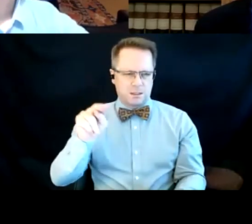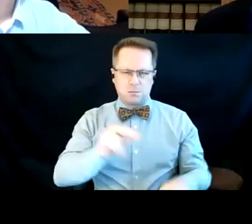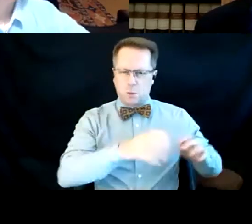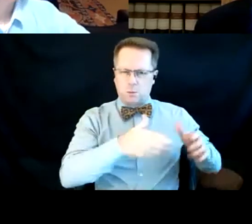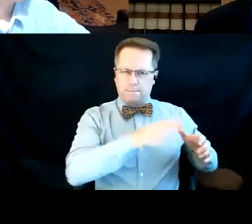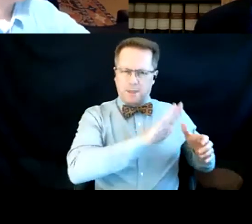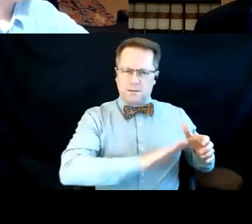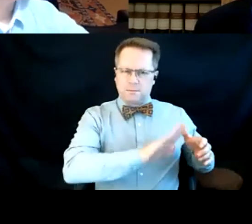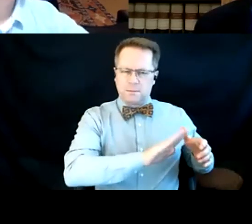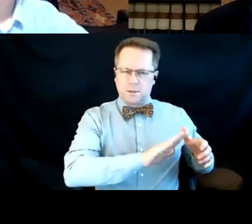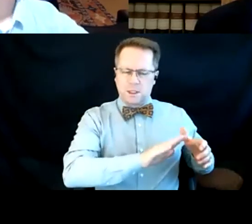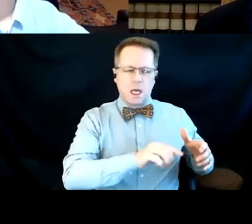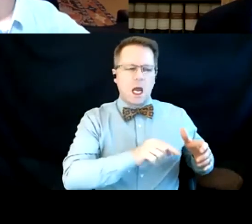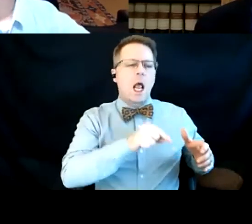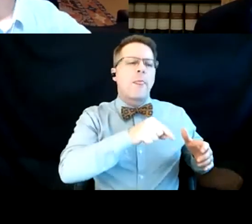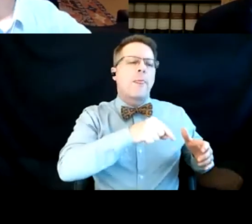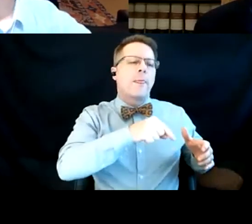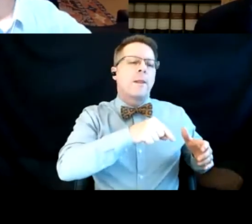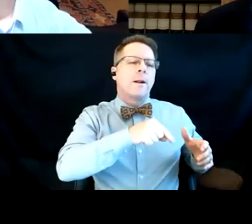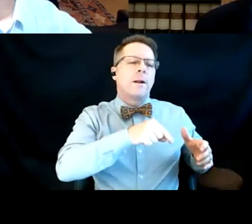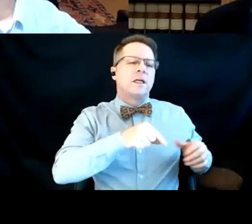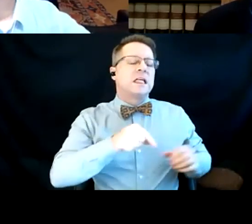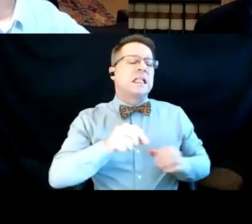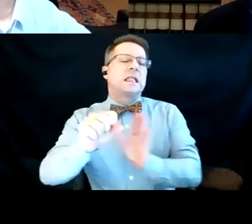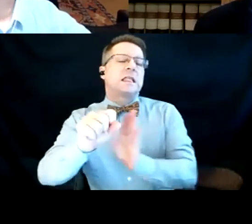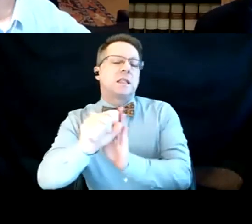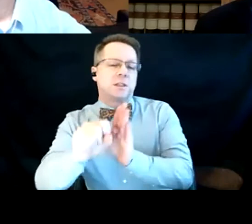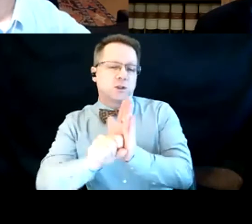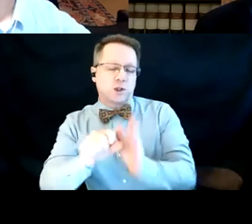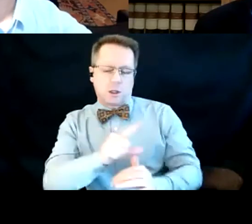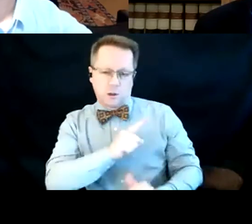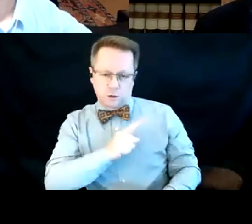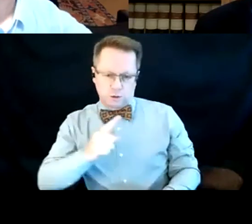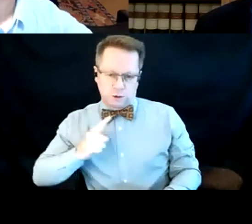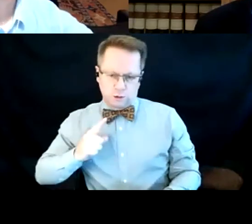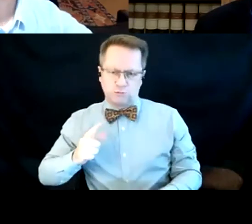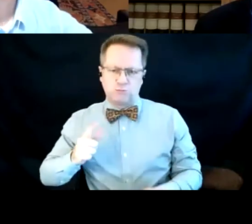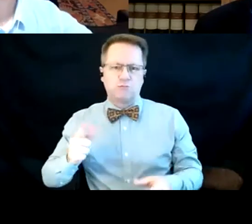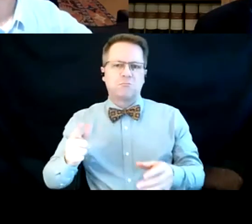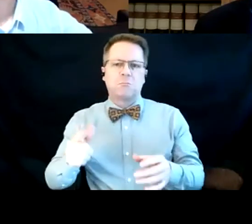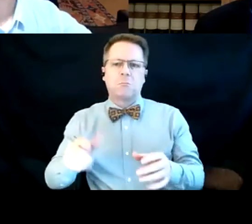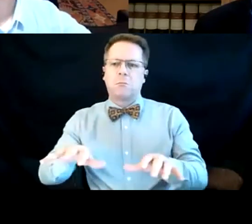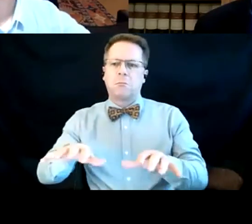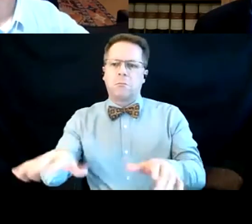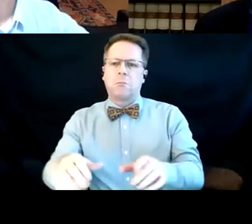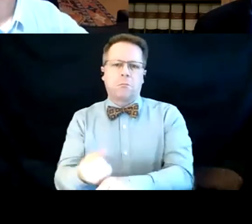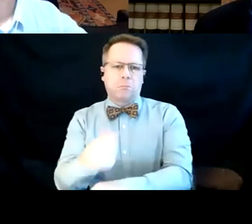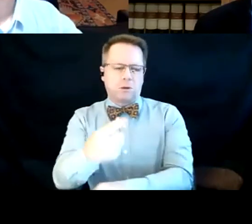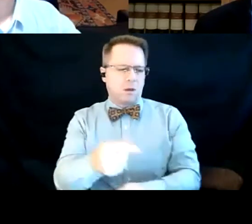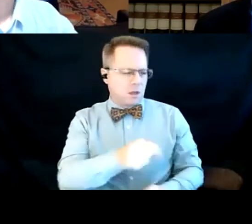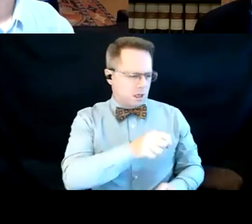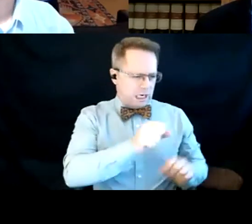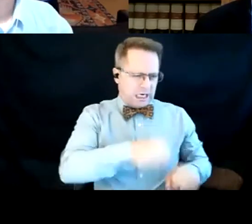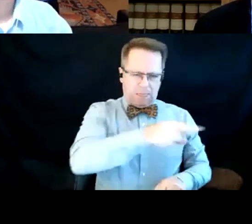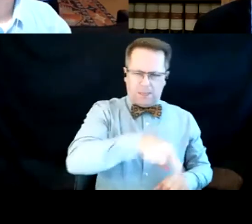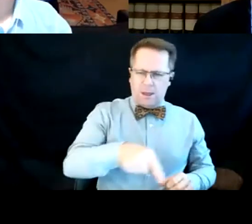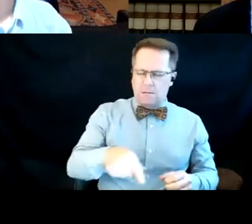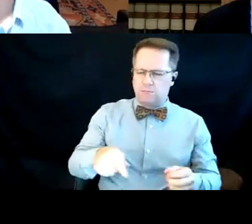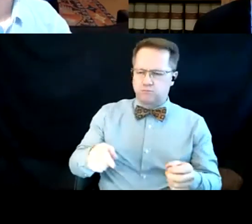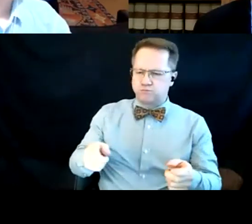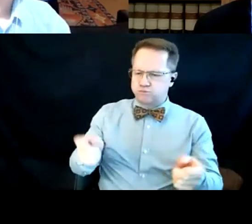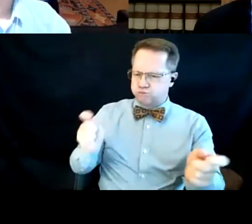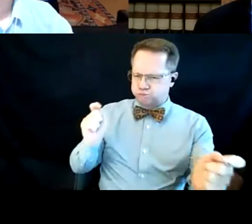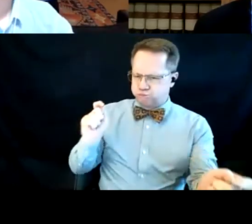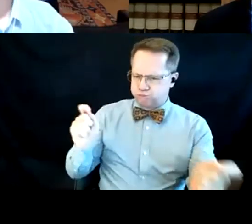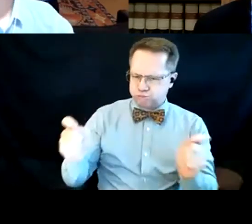of the mischief in the state legislatures? Another question from Jeff R. Any impressions